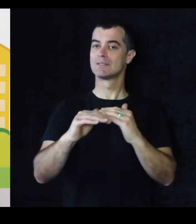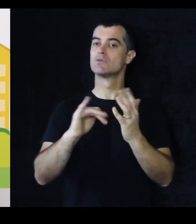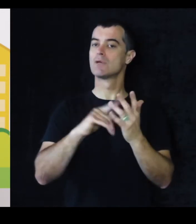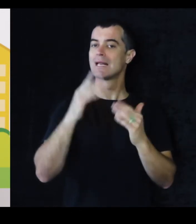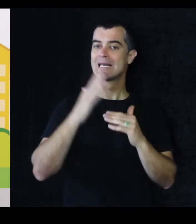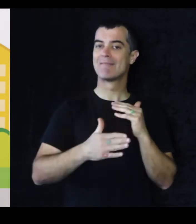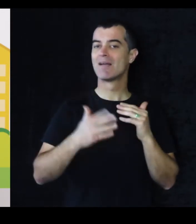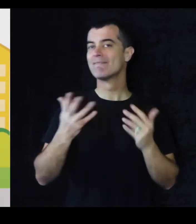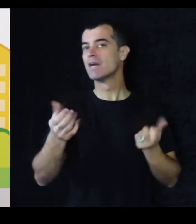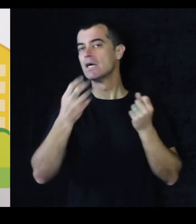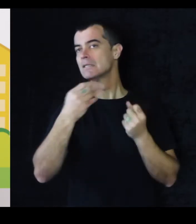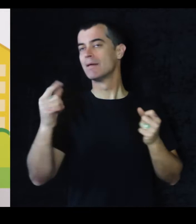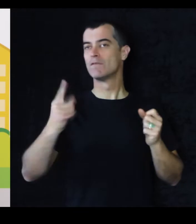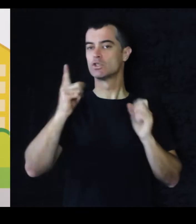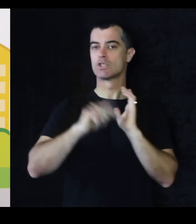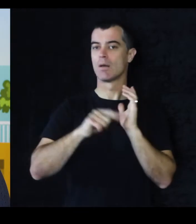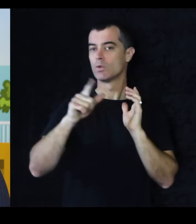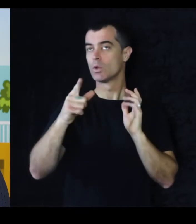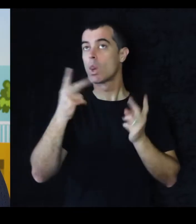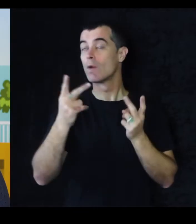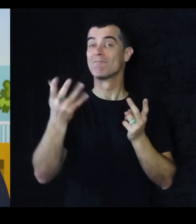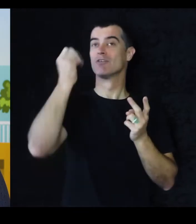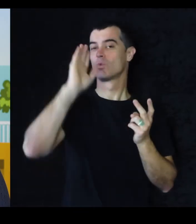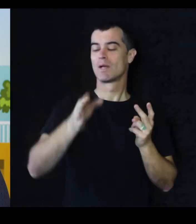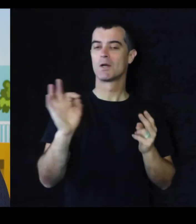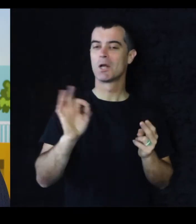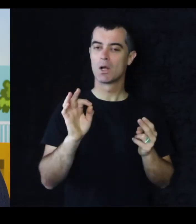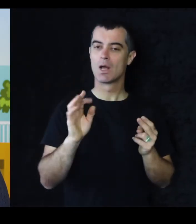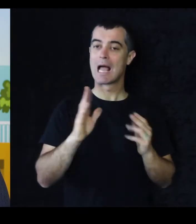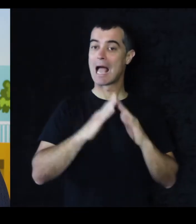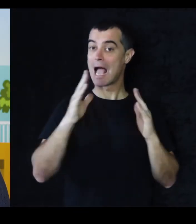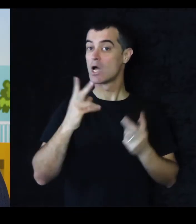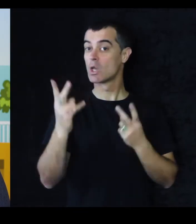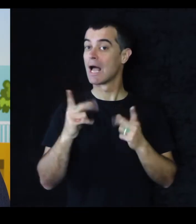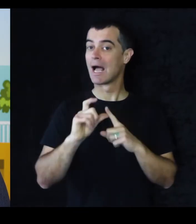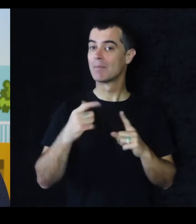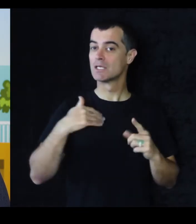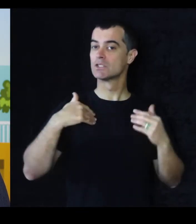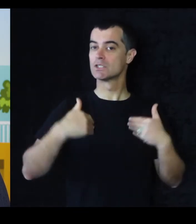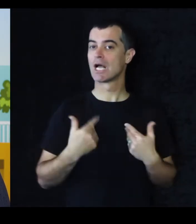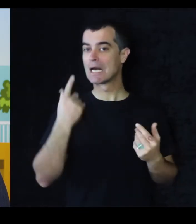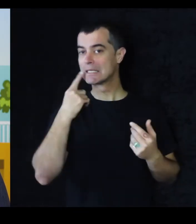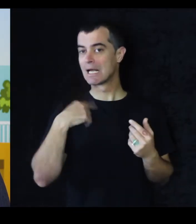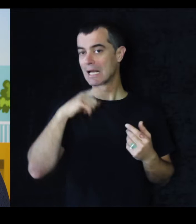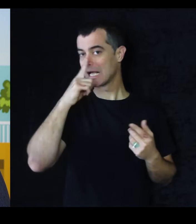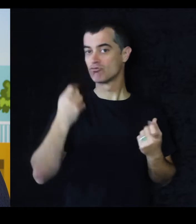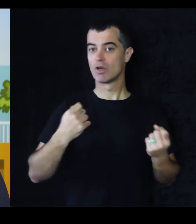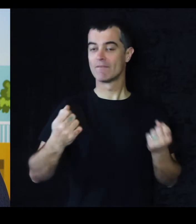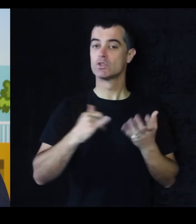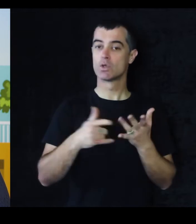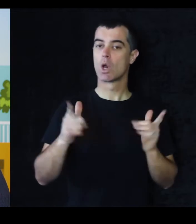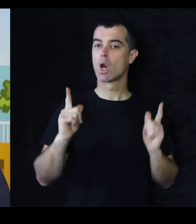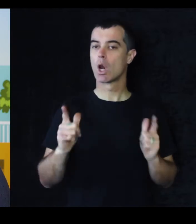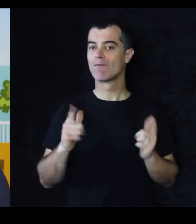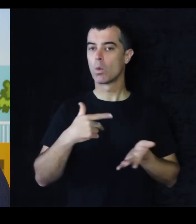you're never going to find something the first time you look. Looking for a house is very difficult because I do get tired very easily and I can't drive. So there's a